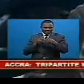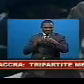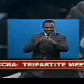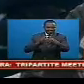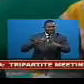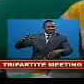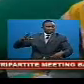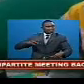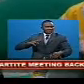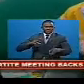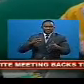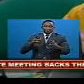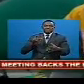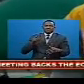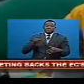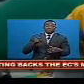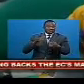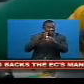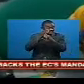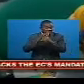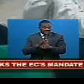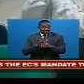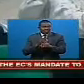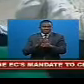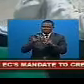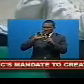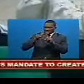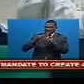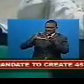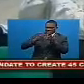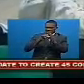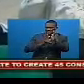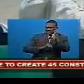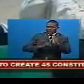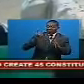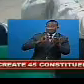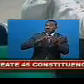leadership, direction and supervision to ensure that the Local Economic